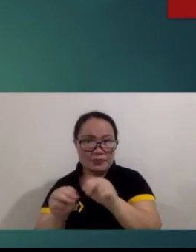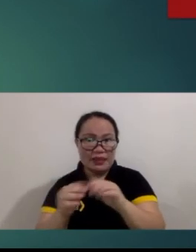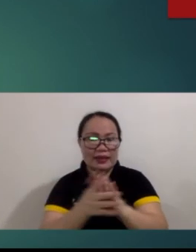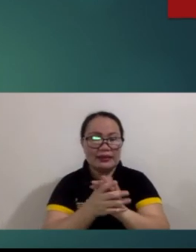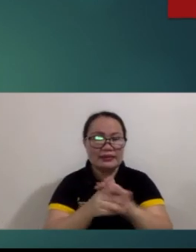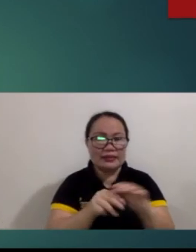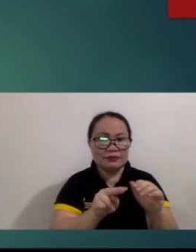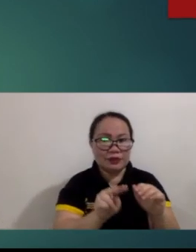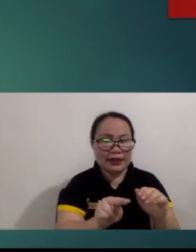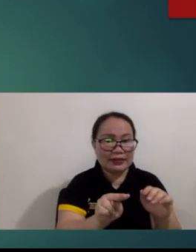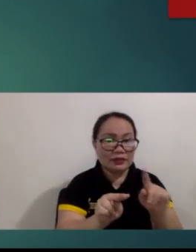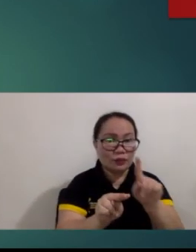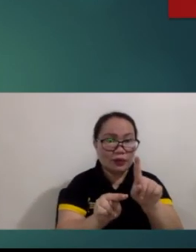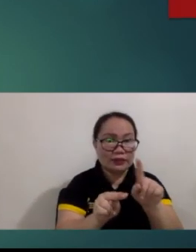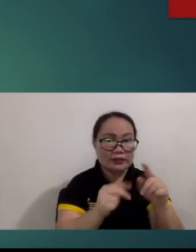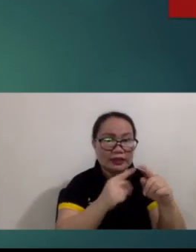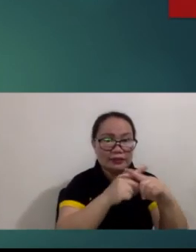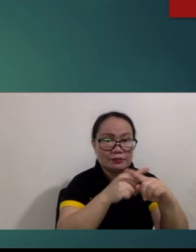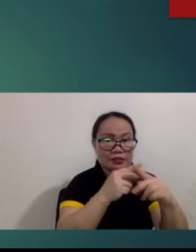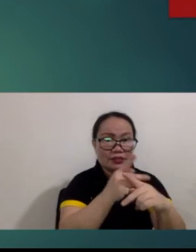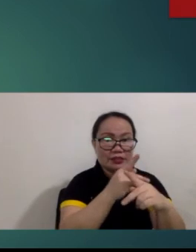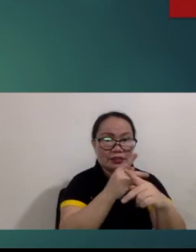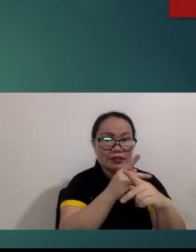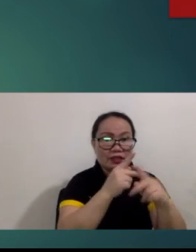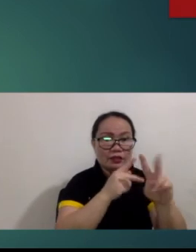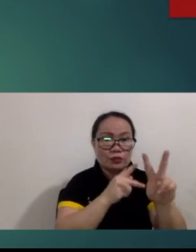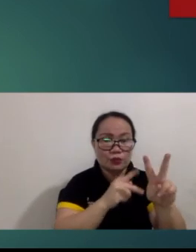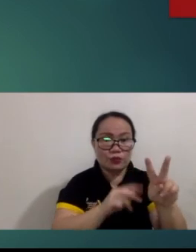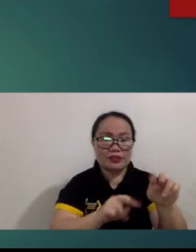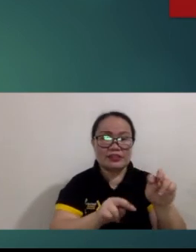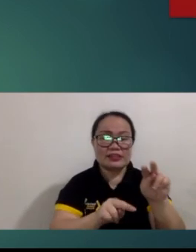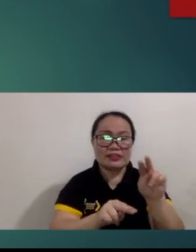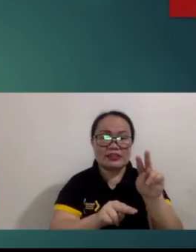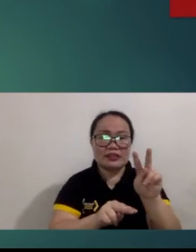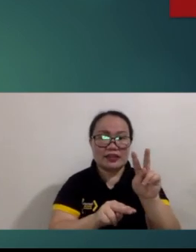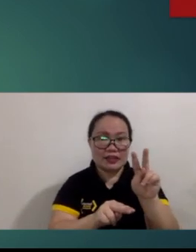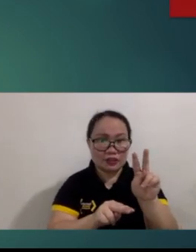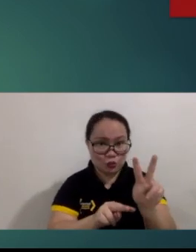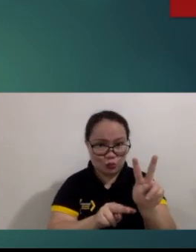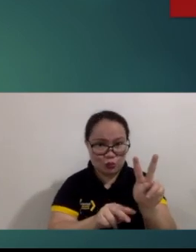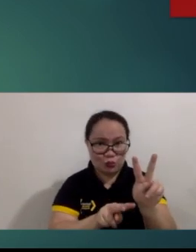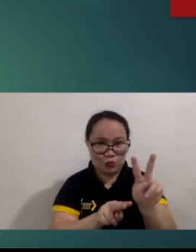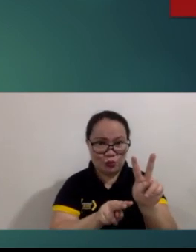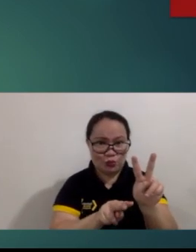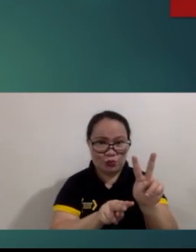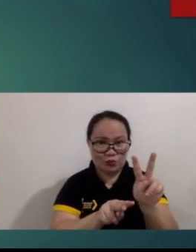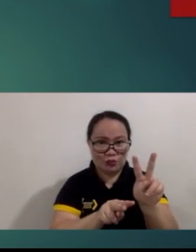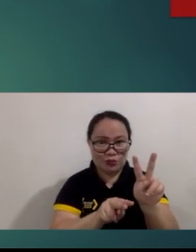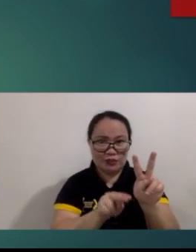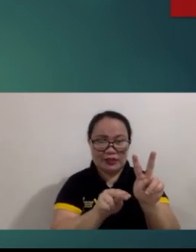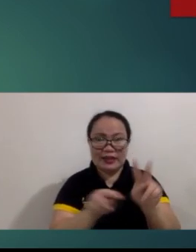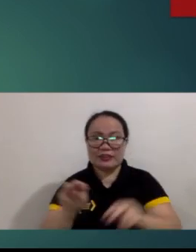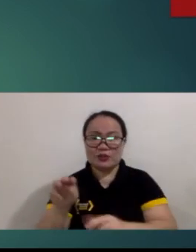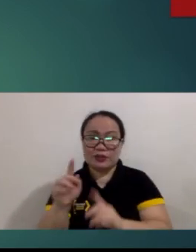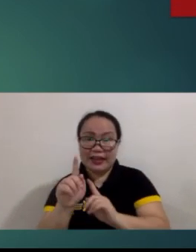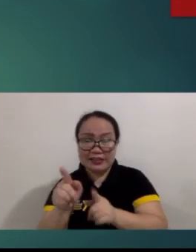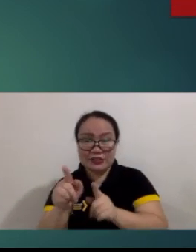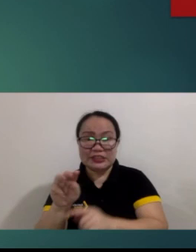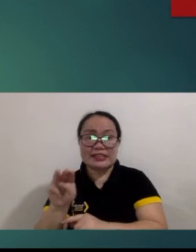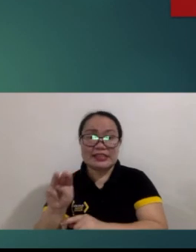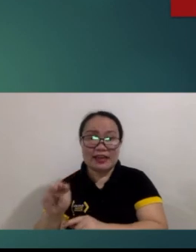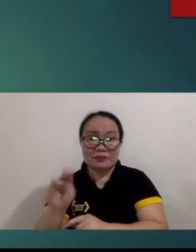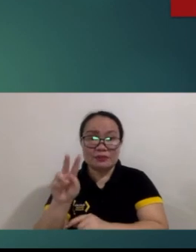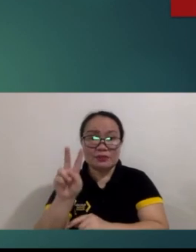m, and then for n, 1 times 2 is 2. So the